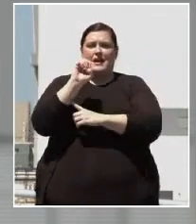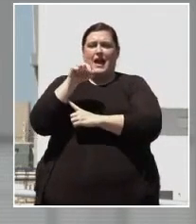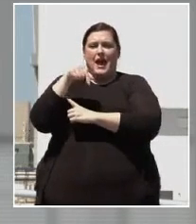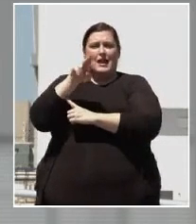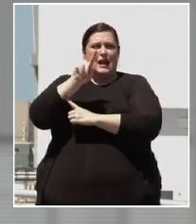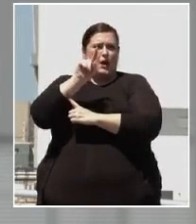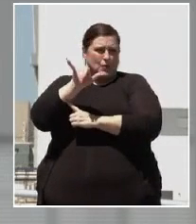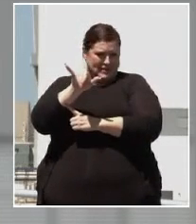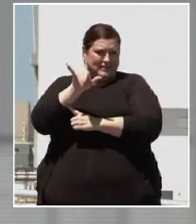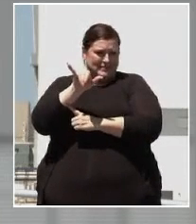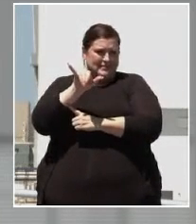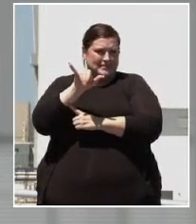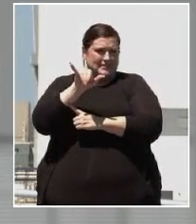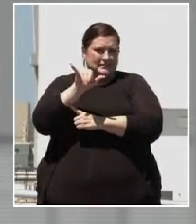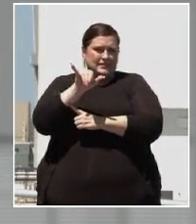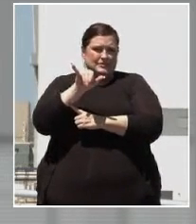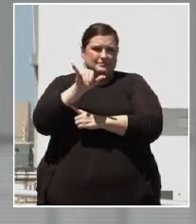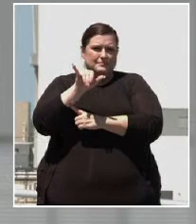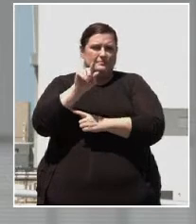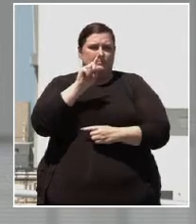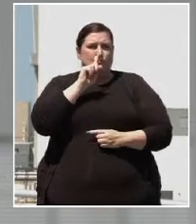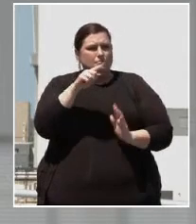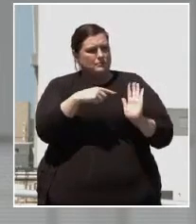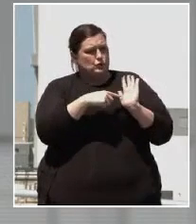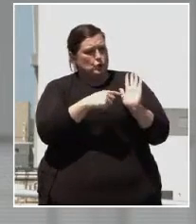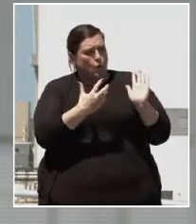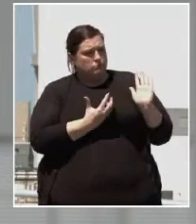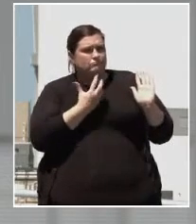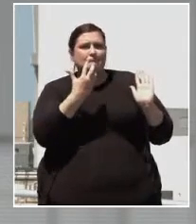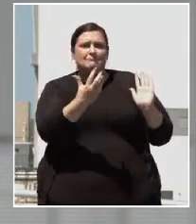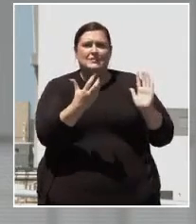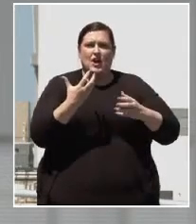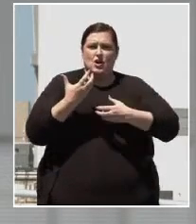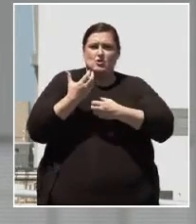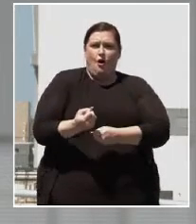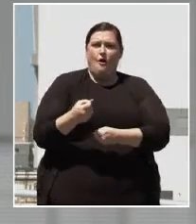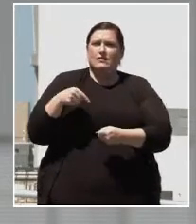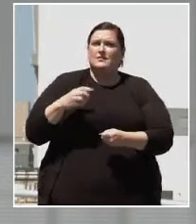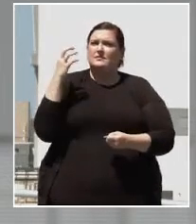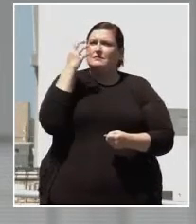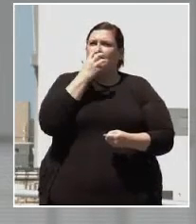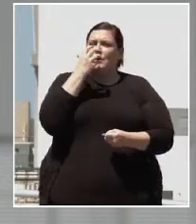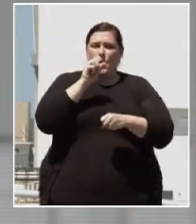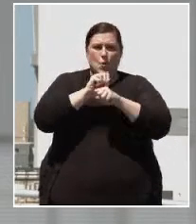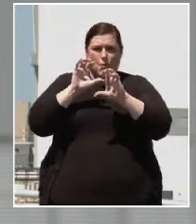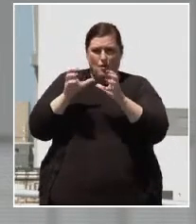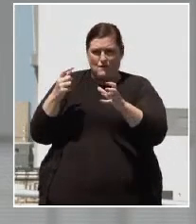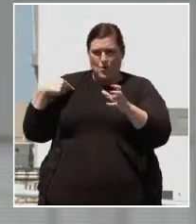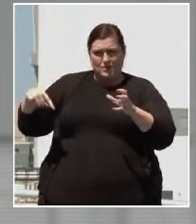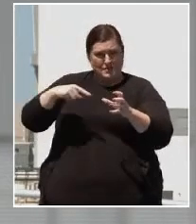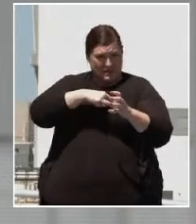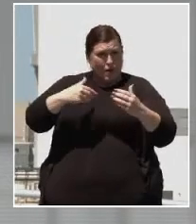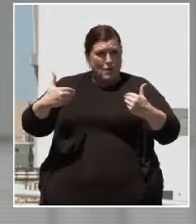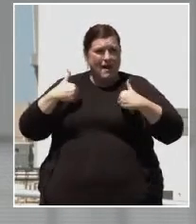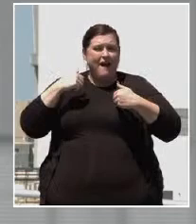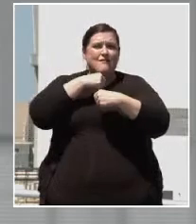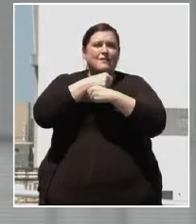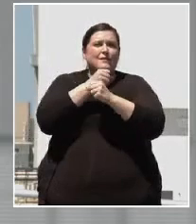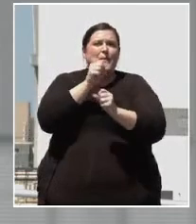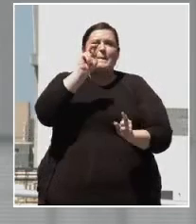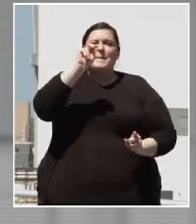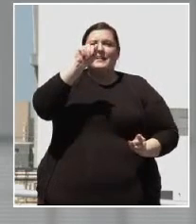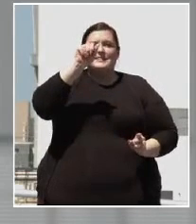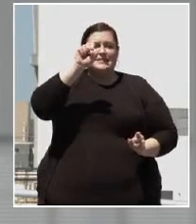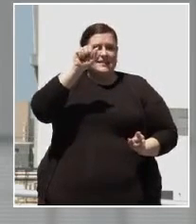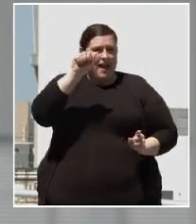equity and it expresses confidence in this extraordinary Workforce that we have that makes